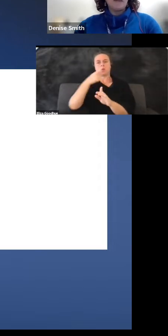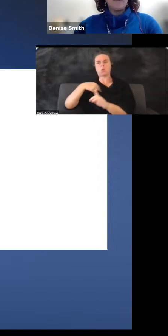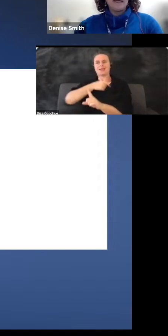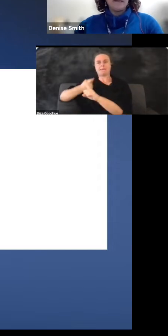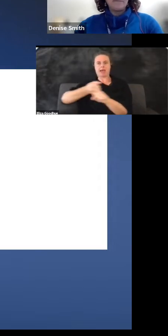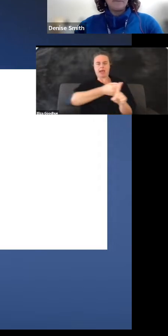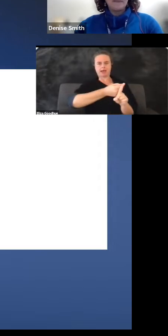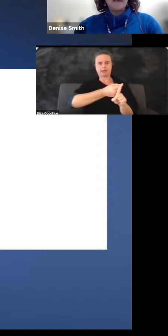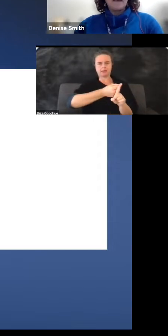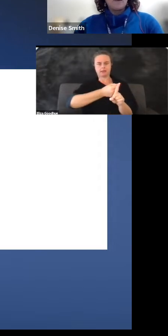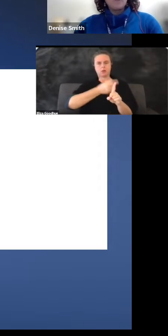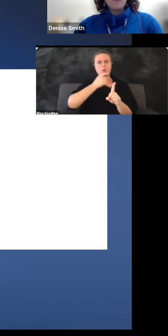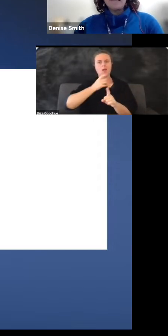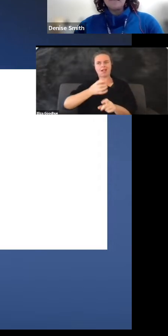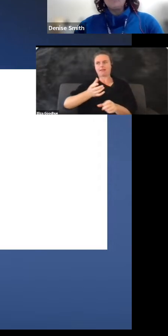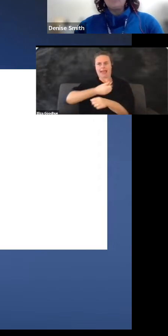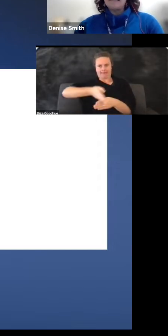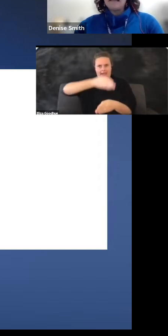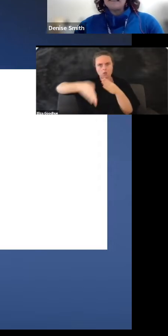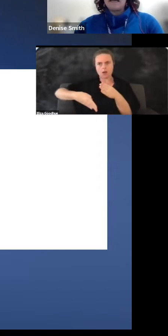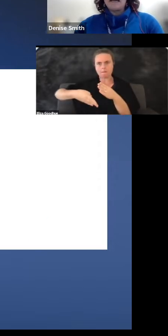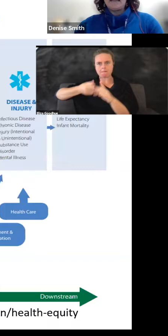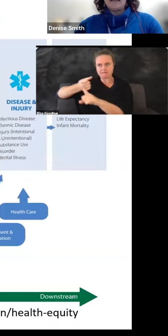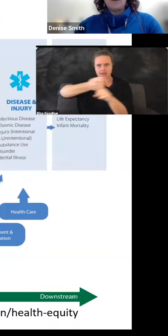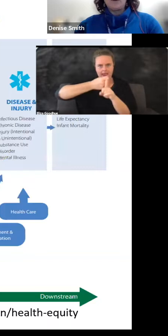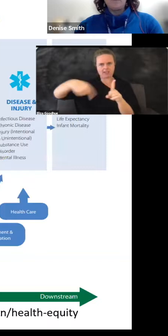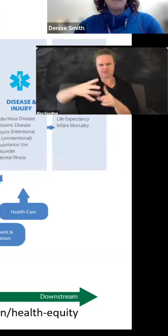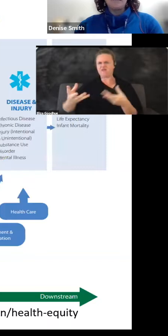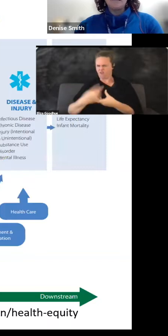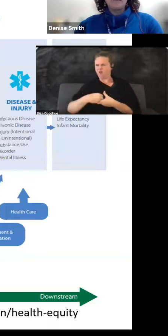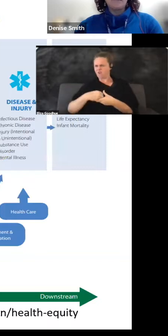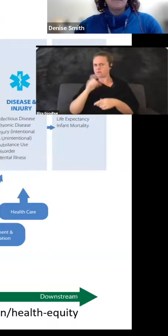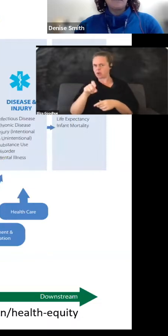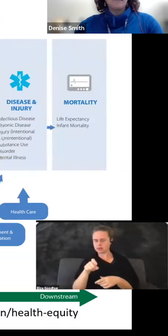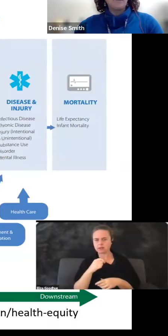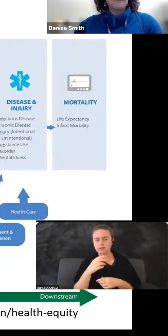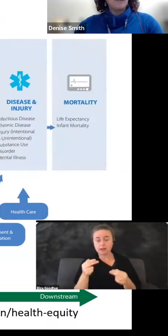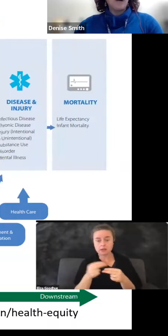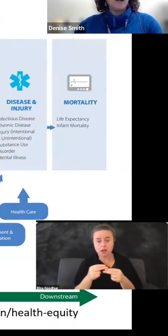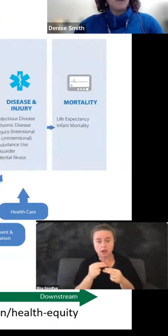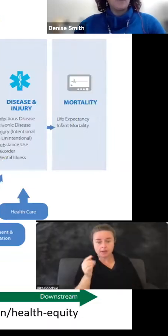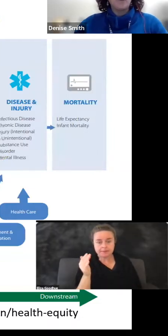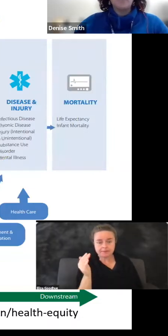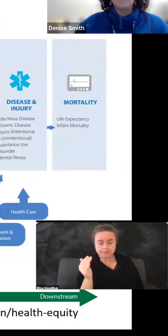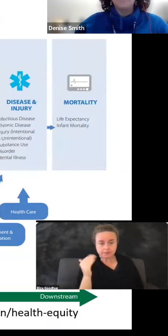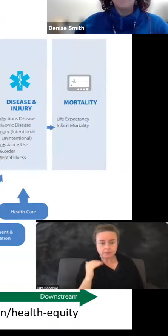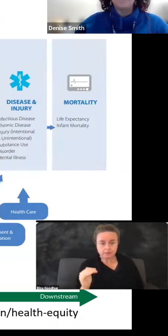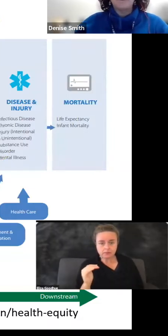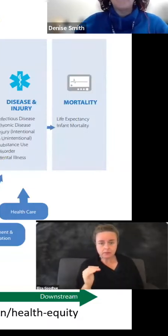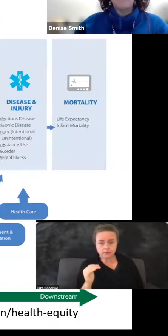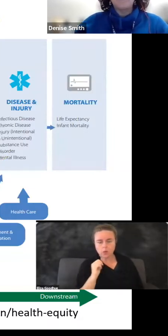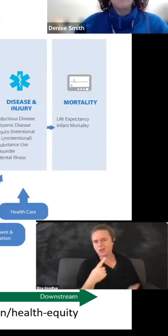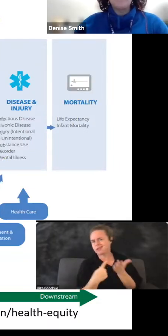decisions being made. Which brings us to my next slide, and we're going to be talking about this a little bit later on with Laurel